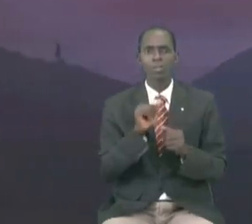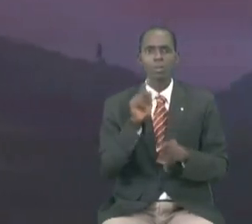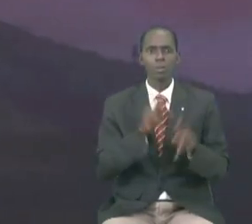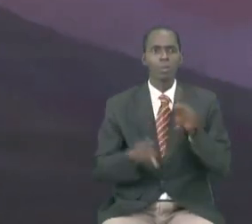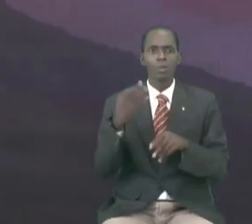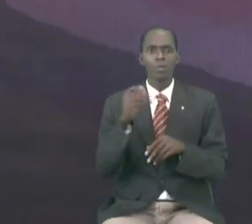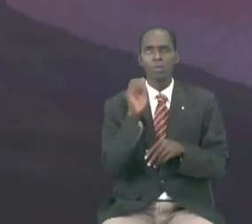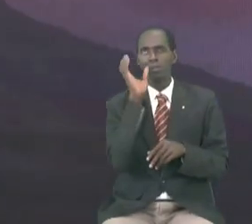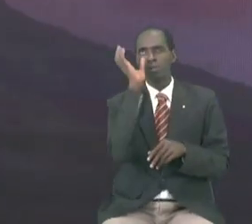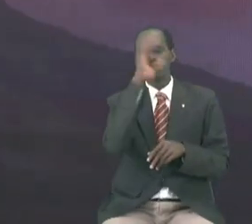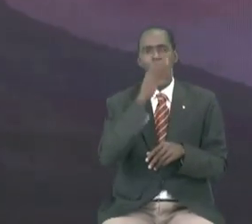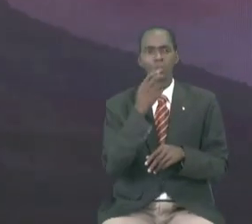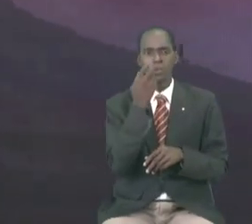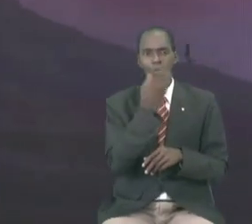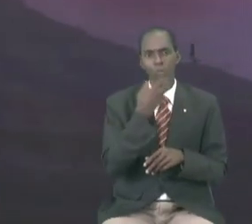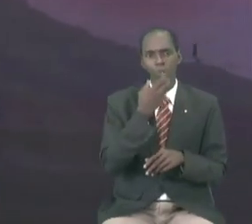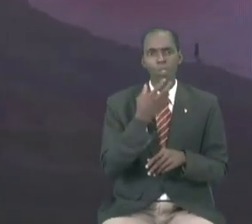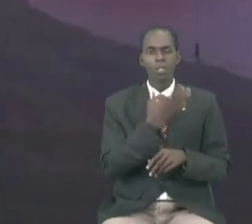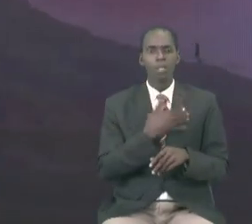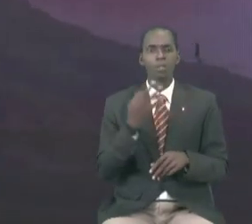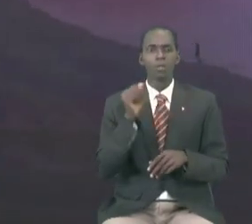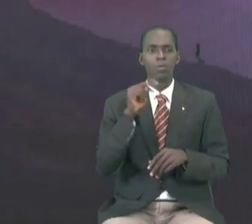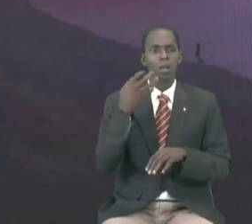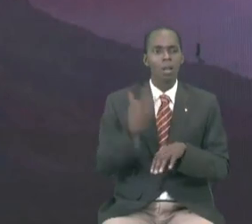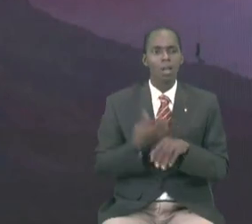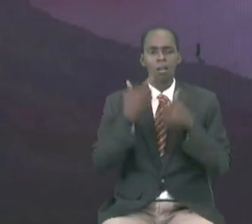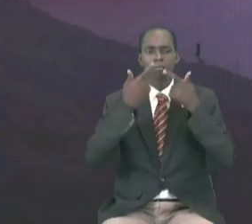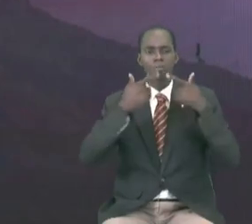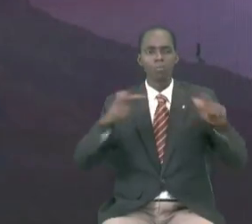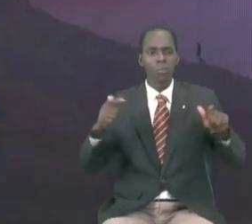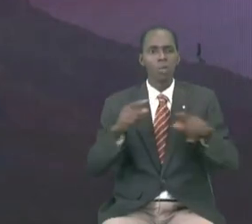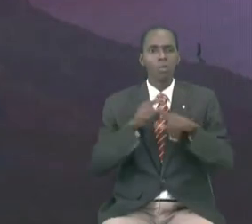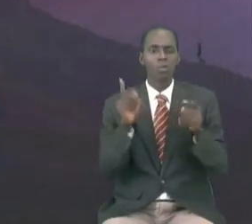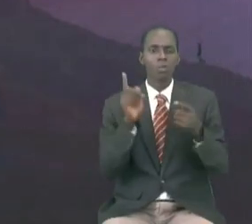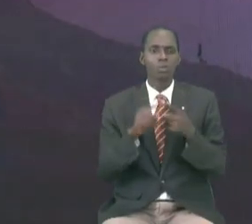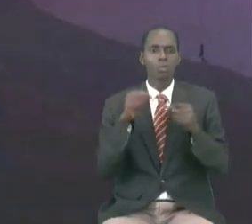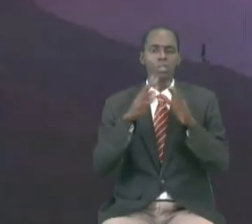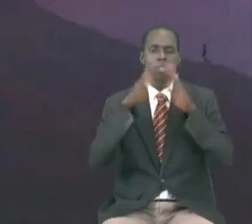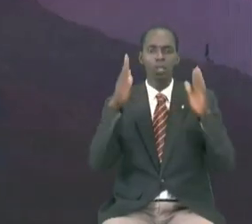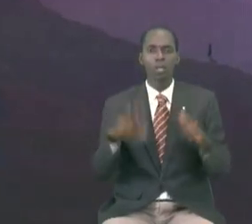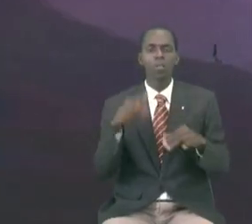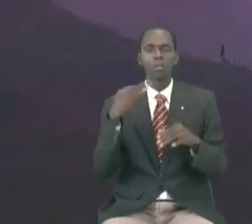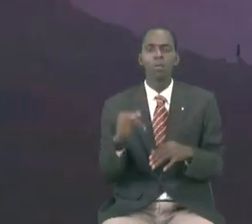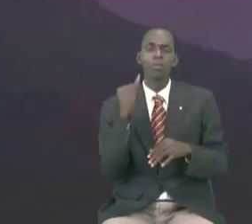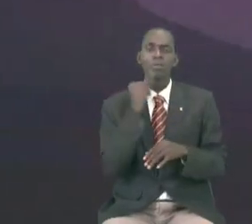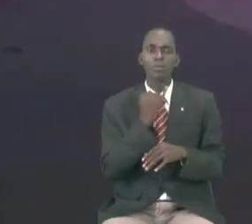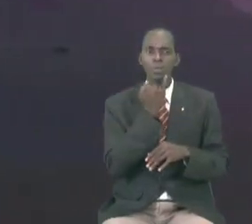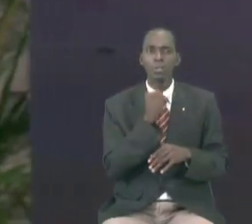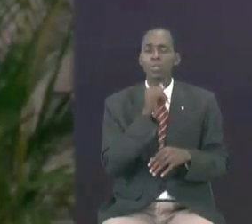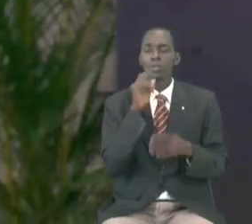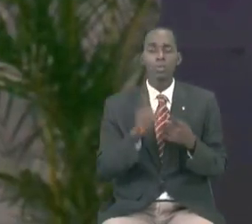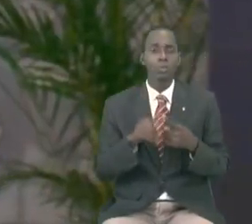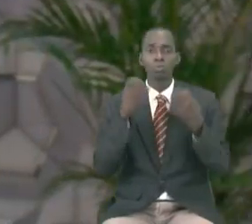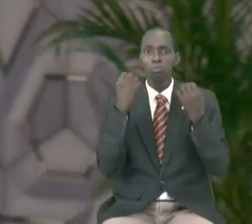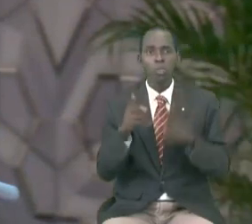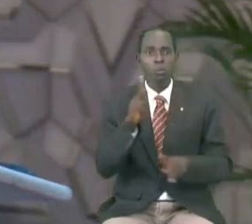speech and of a hard language, whose words thou canst not understand. Surely had I